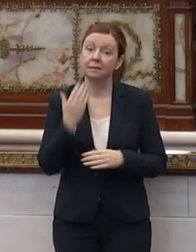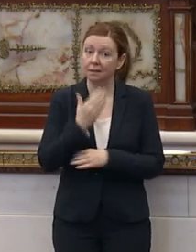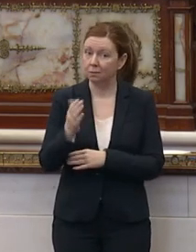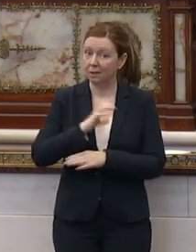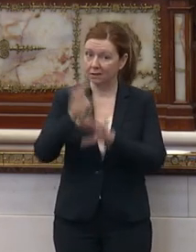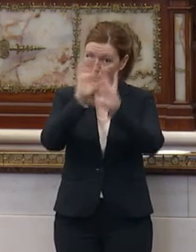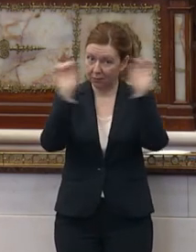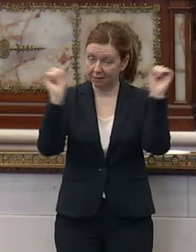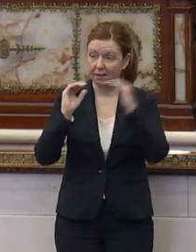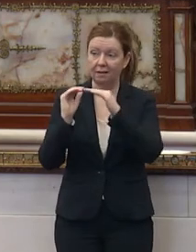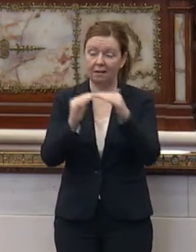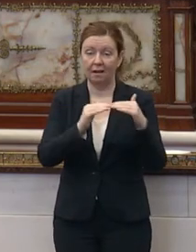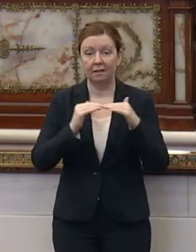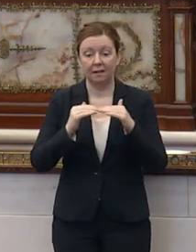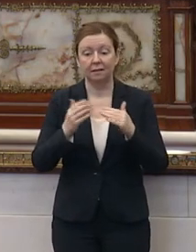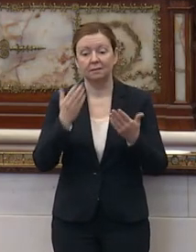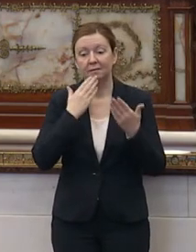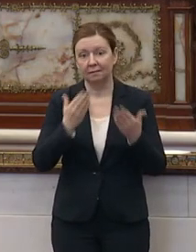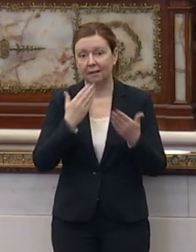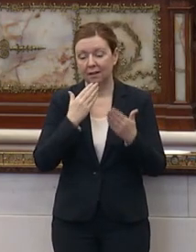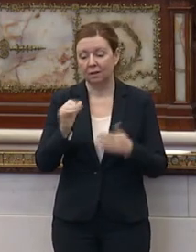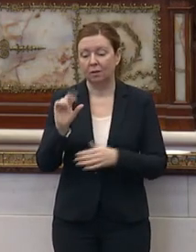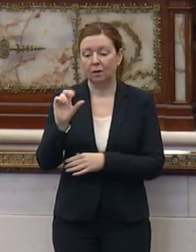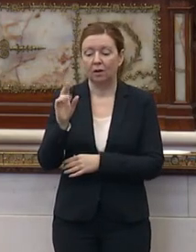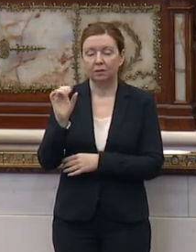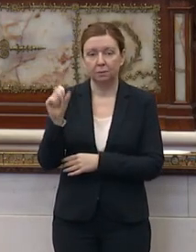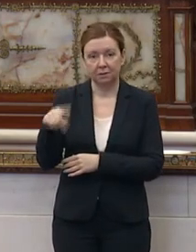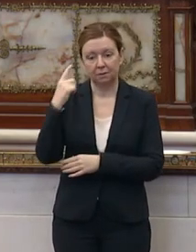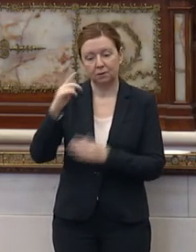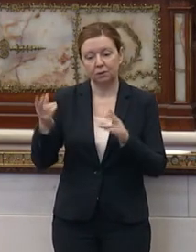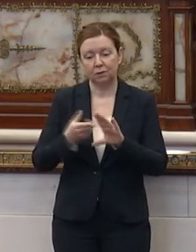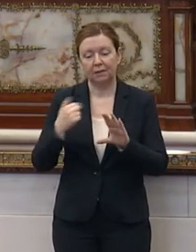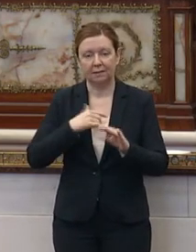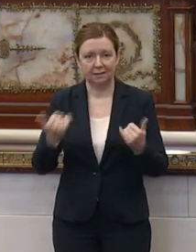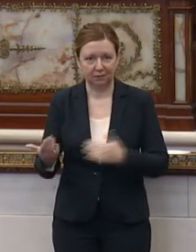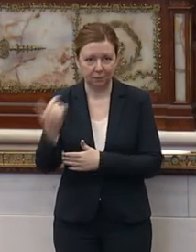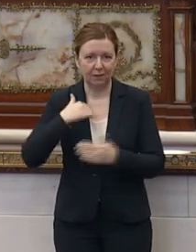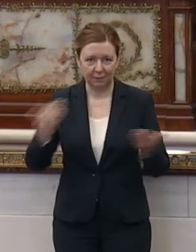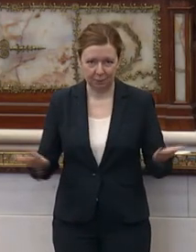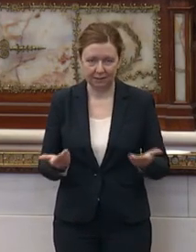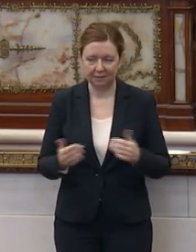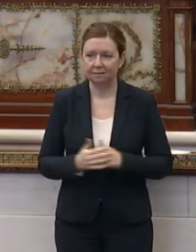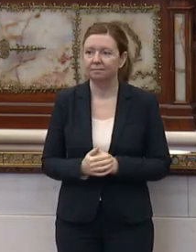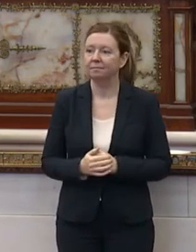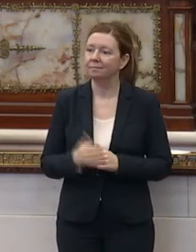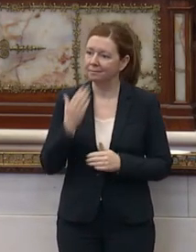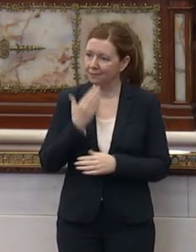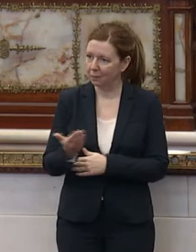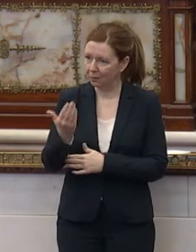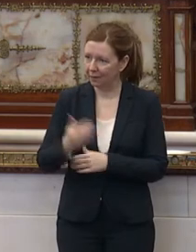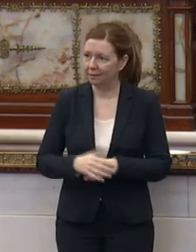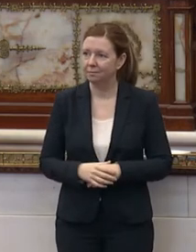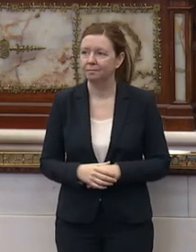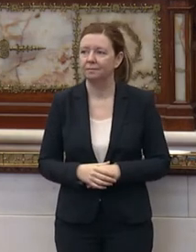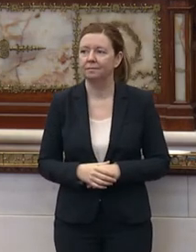morning, Council President and colleagues, and thank you, Archbishop, for joining us this morning. I'm present. Good morning.